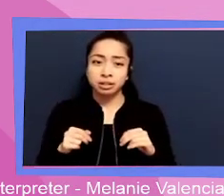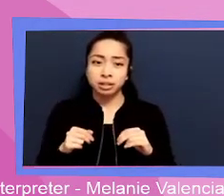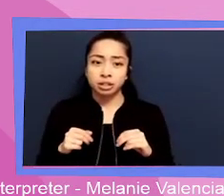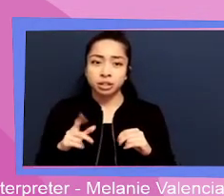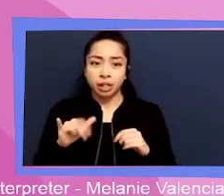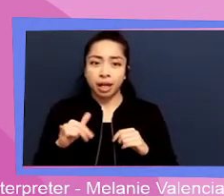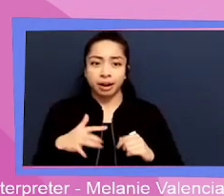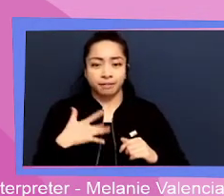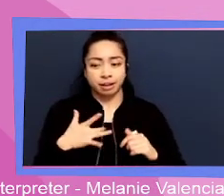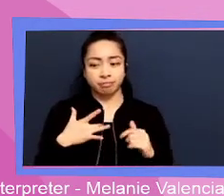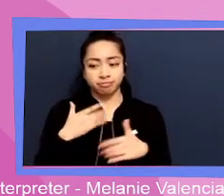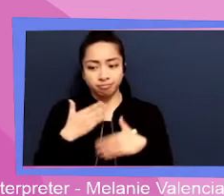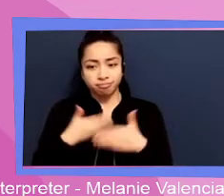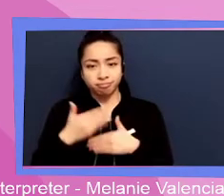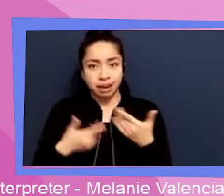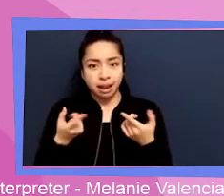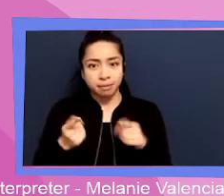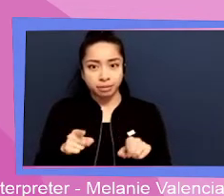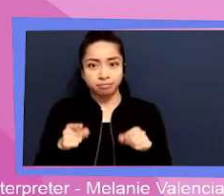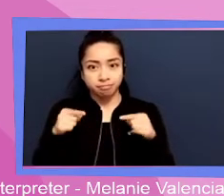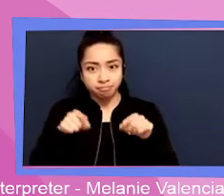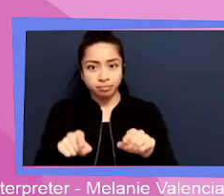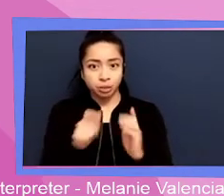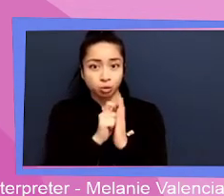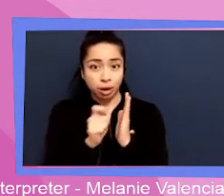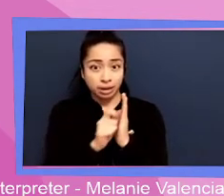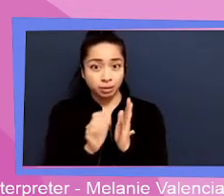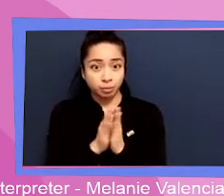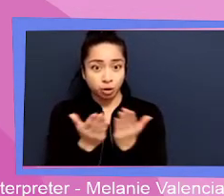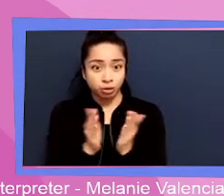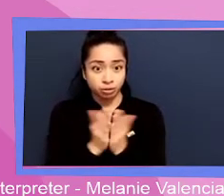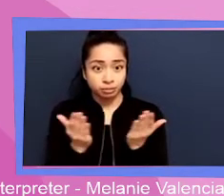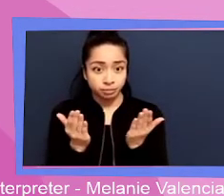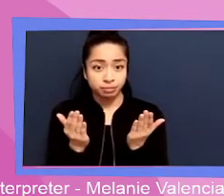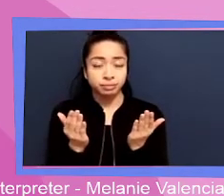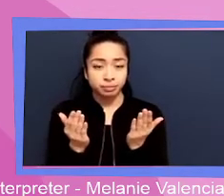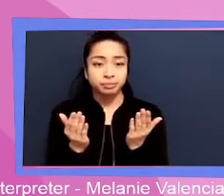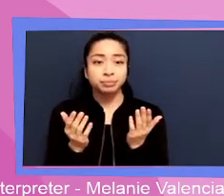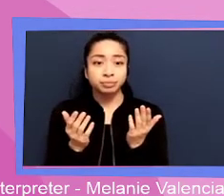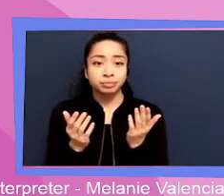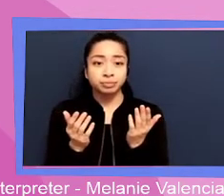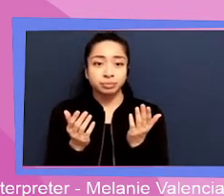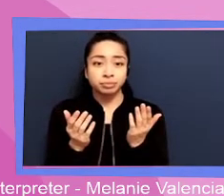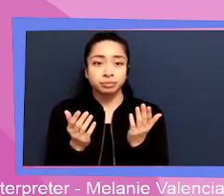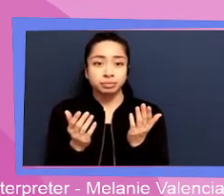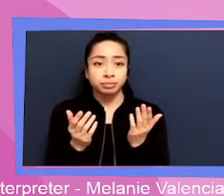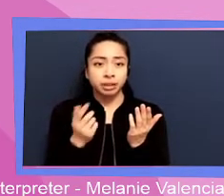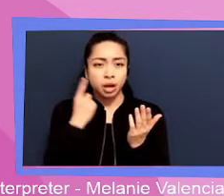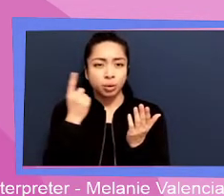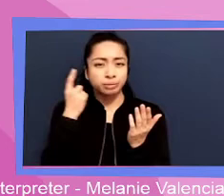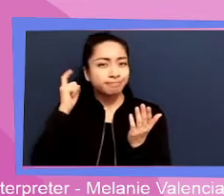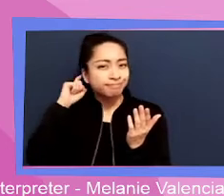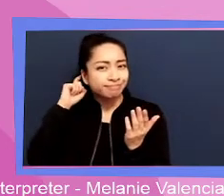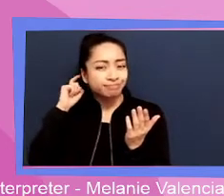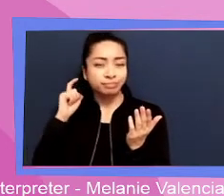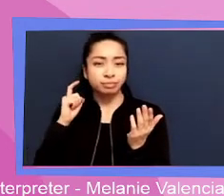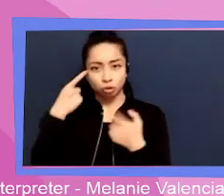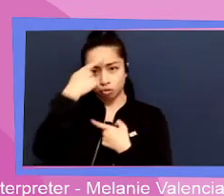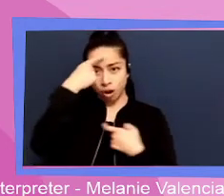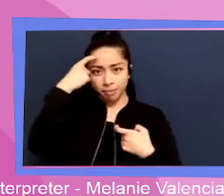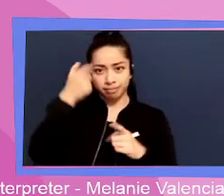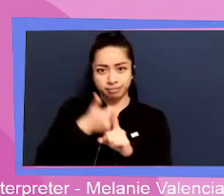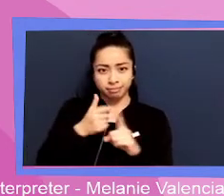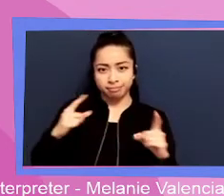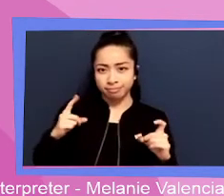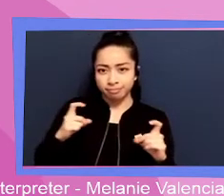book. It comes through the complexity of how I write about trauma and the joy that I try